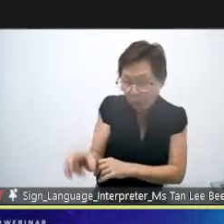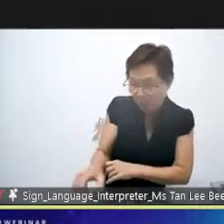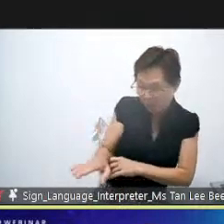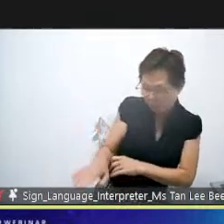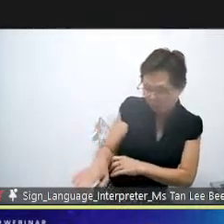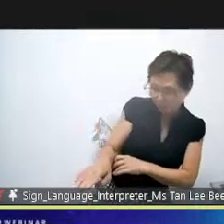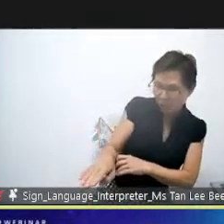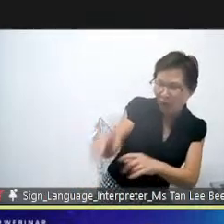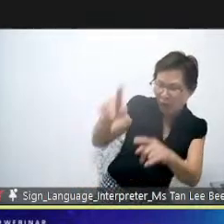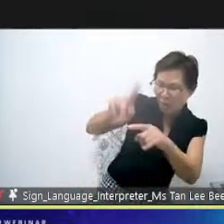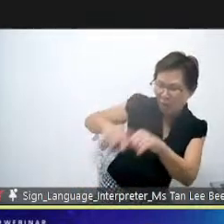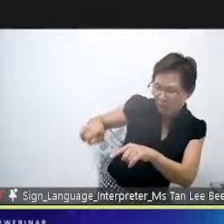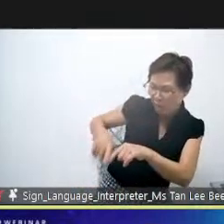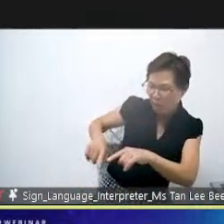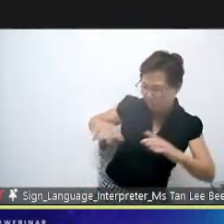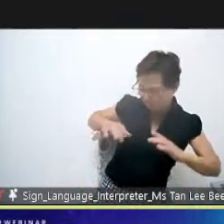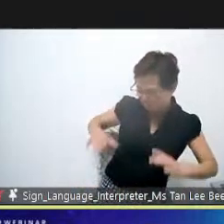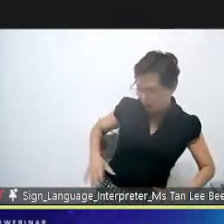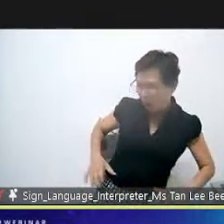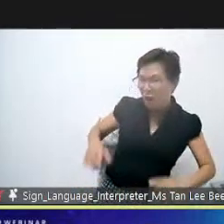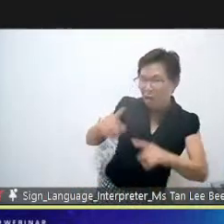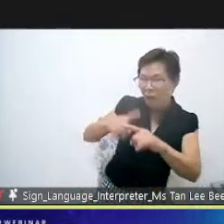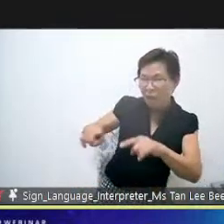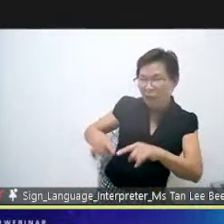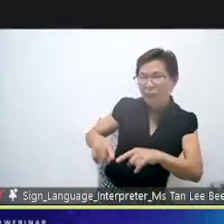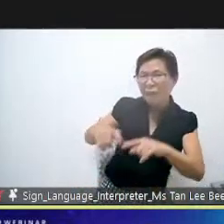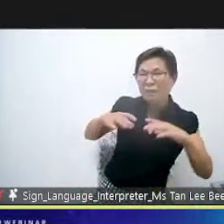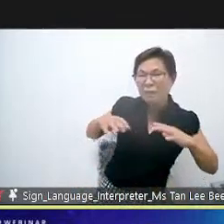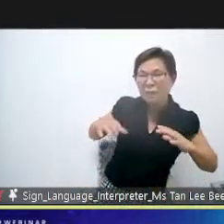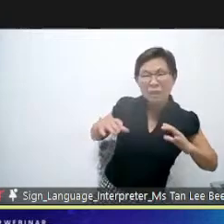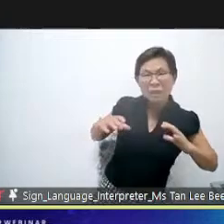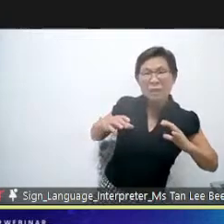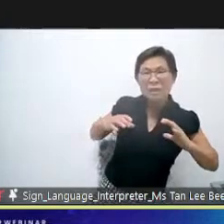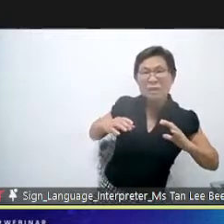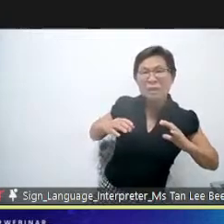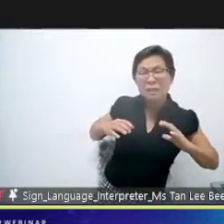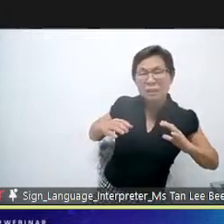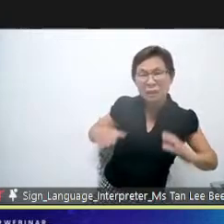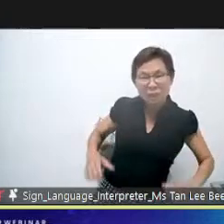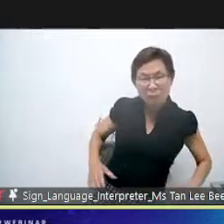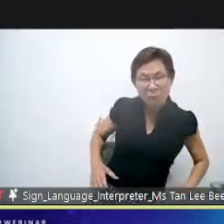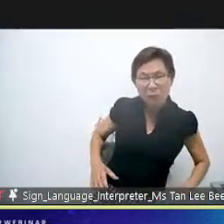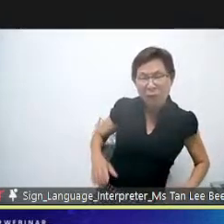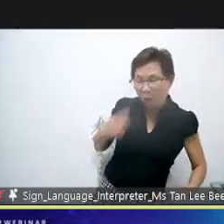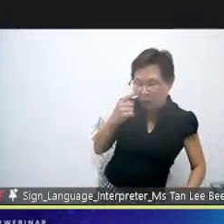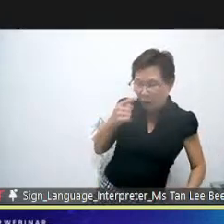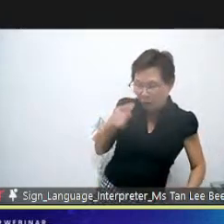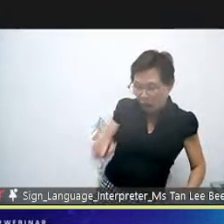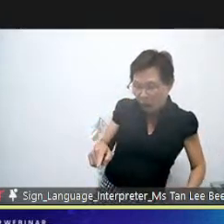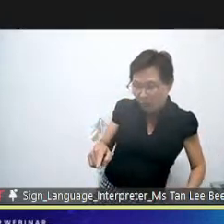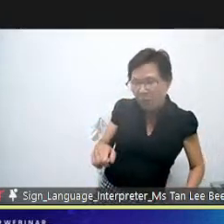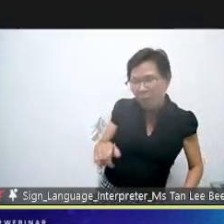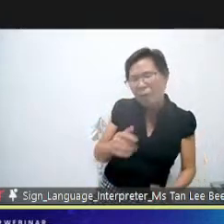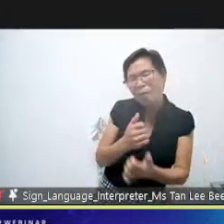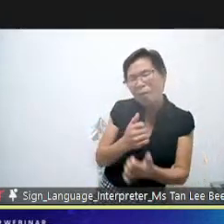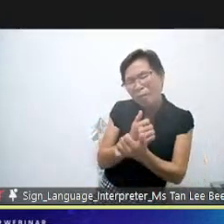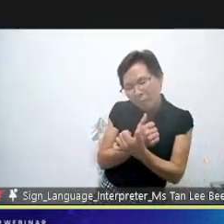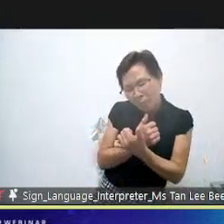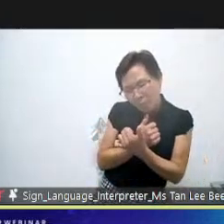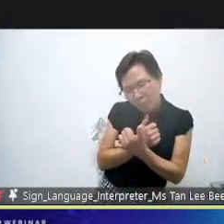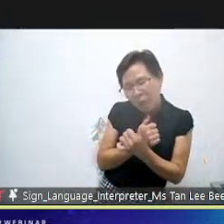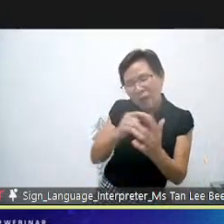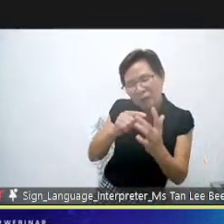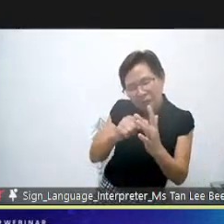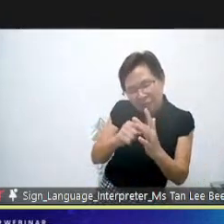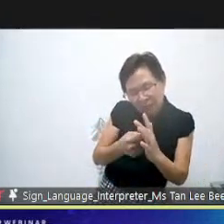of disability. Right. On that time, I'm realized I do fall in love, and I starting to